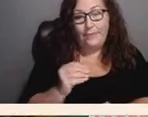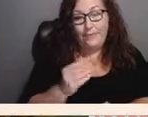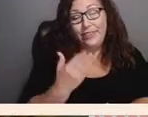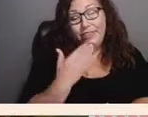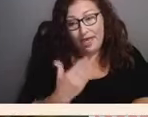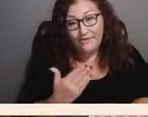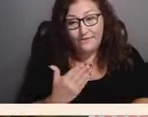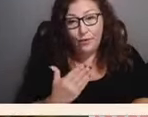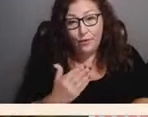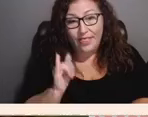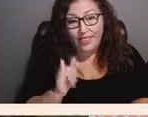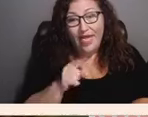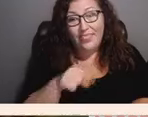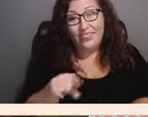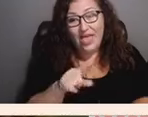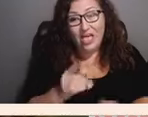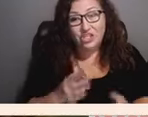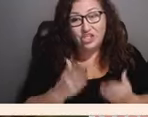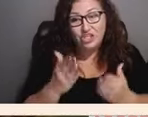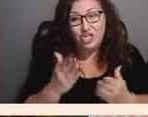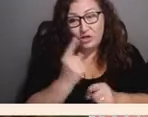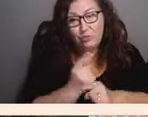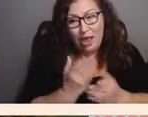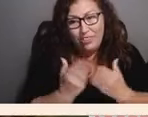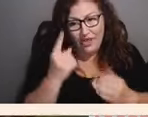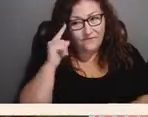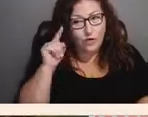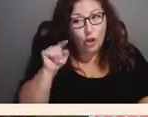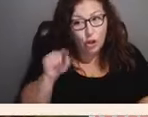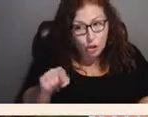they suggested the right thing for you to do.